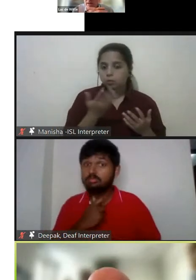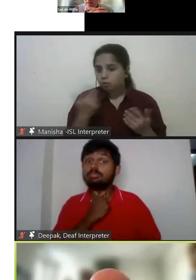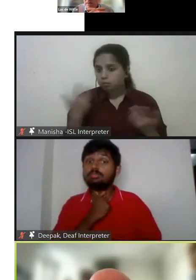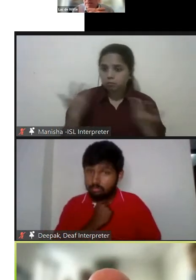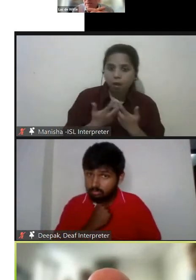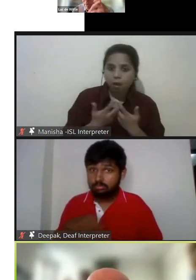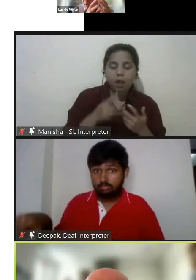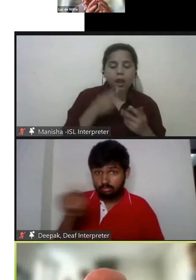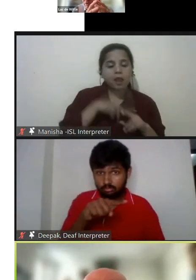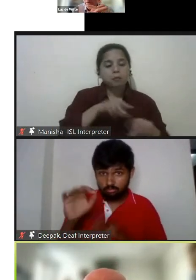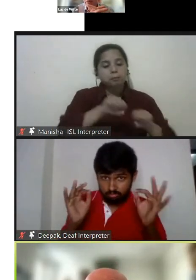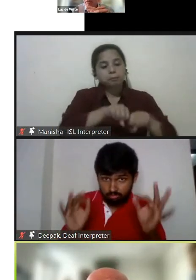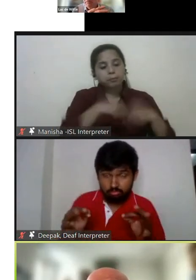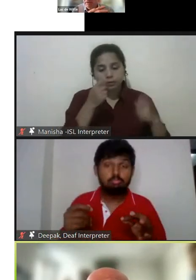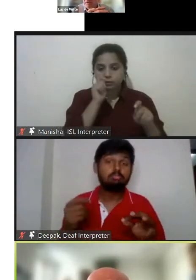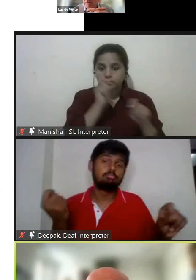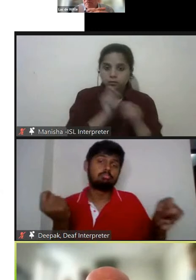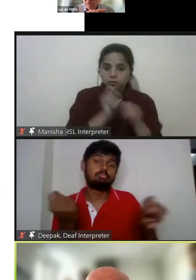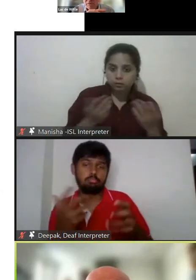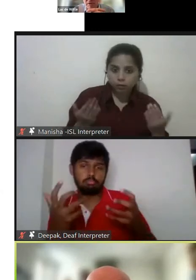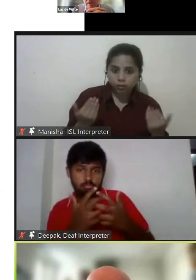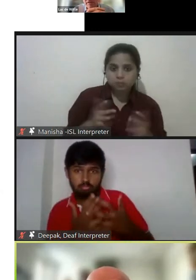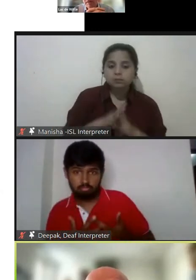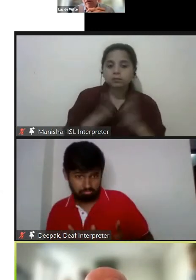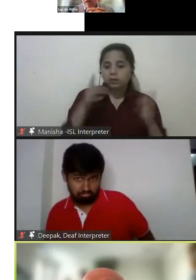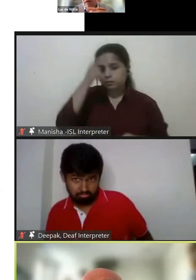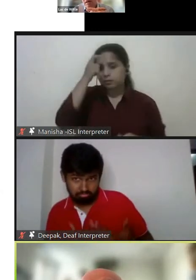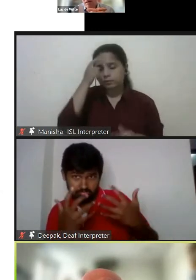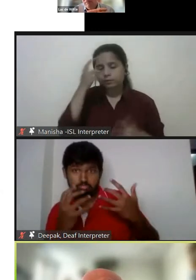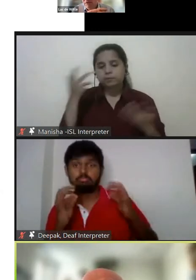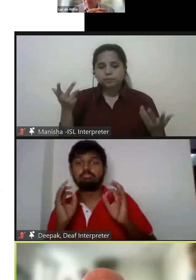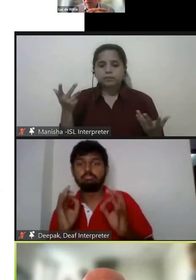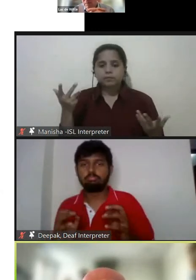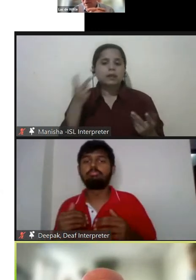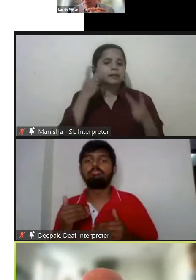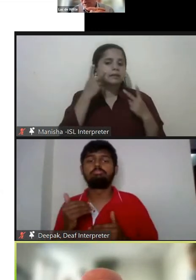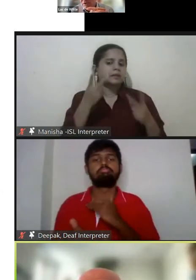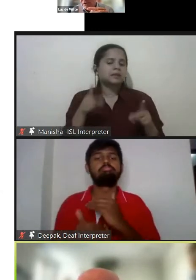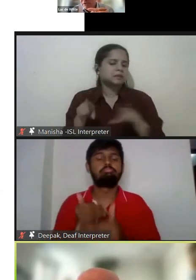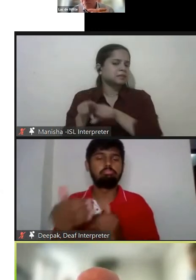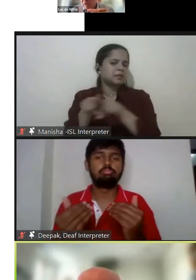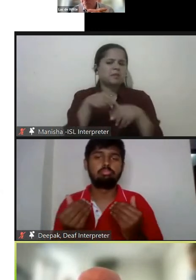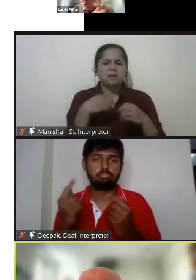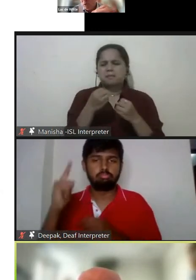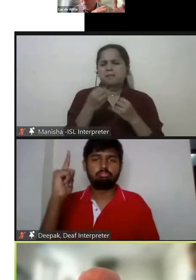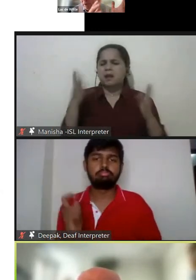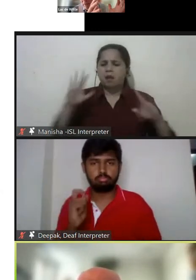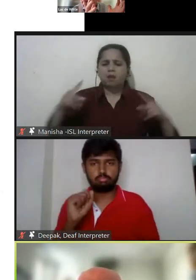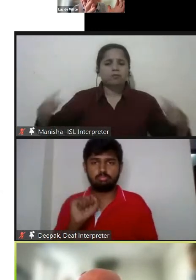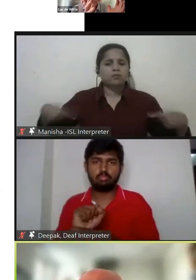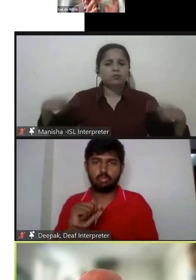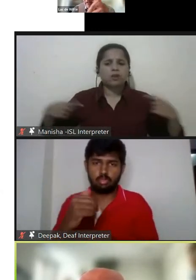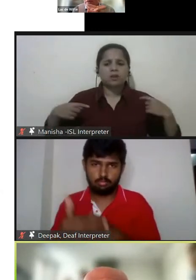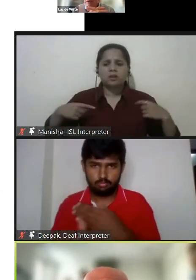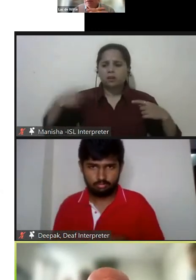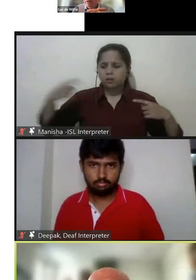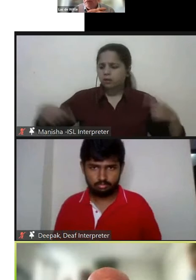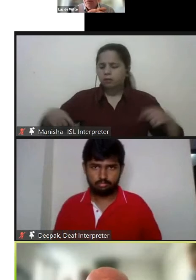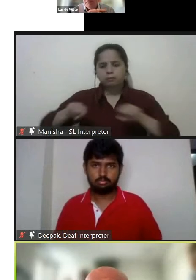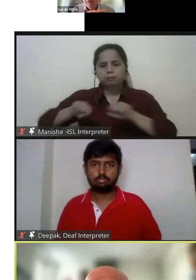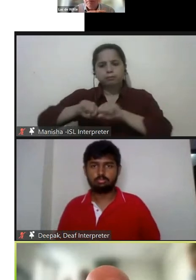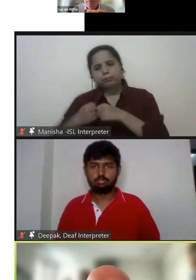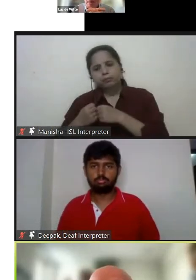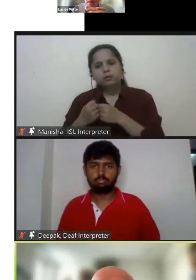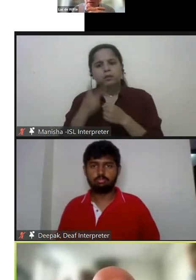broken. Big issue, because that very often is not the case. I've seen many wheelchairs with a broken wheel and